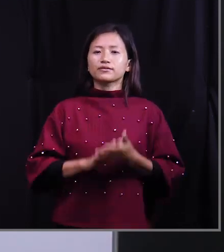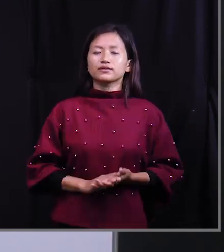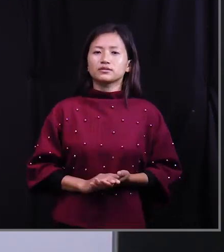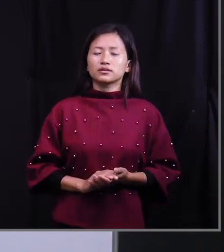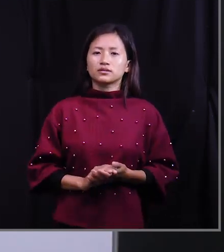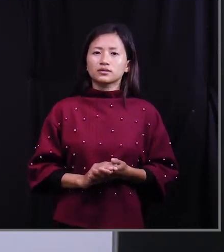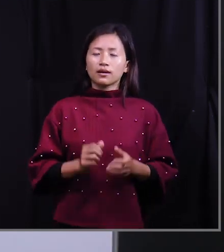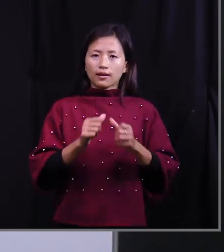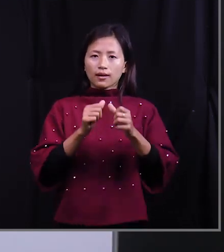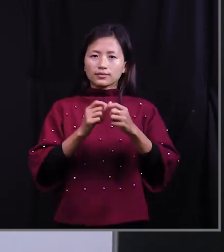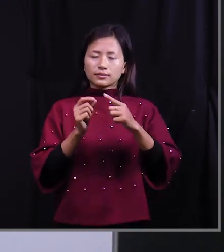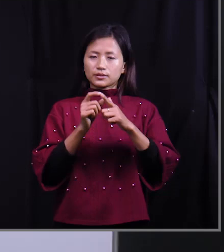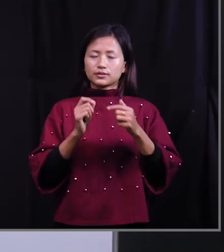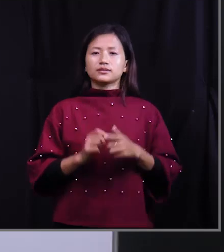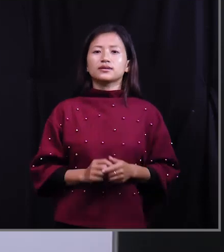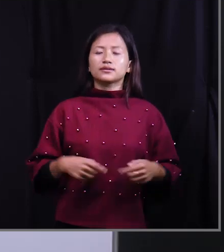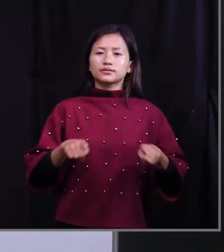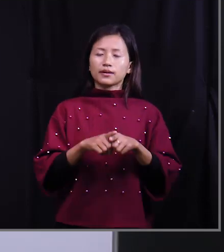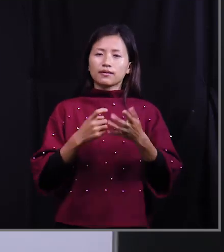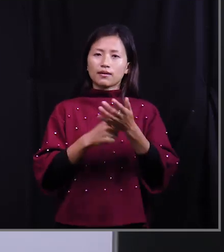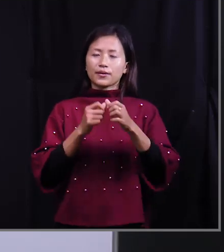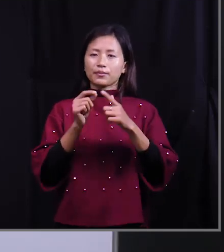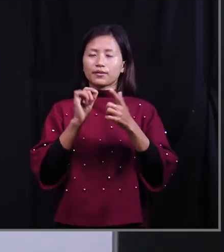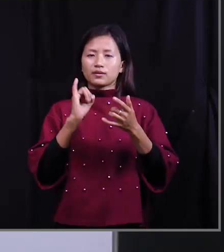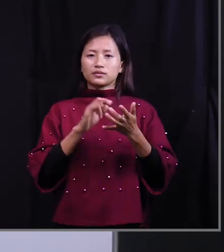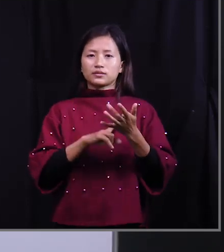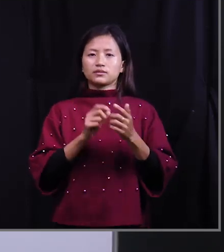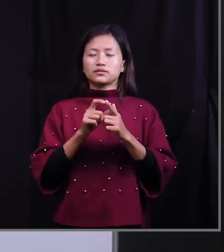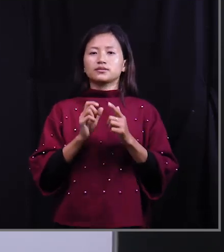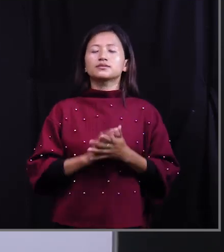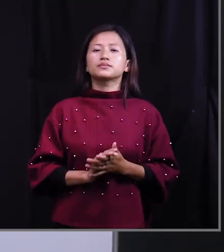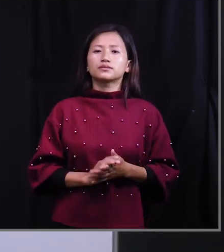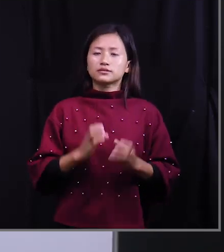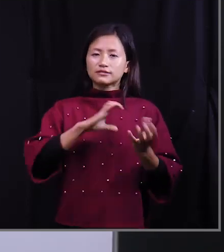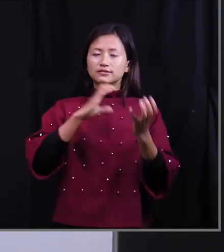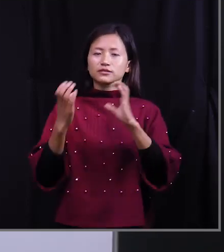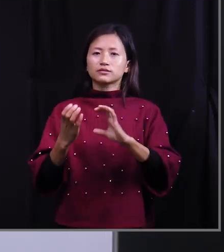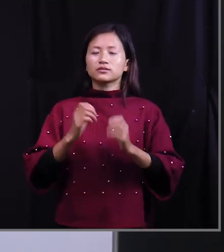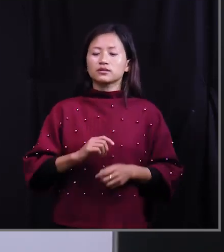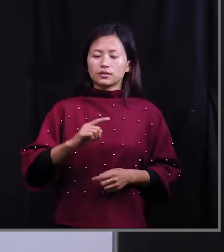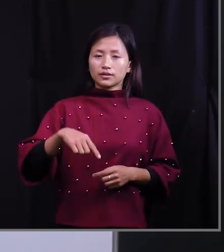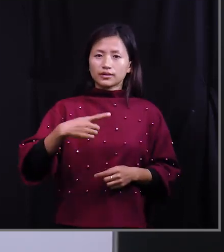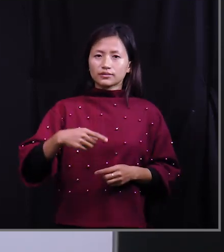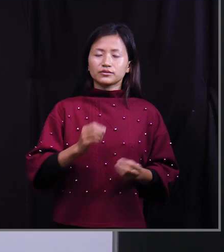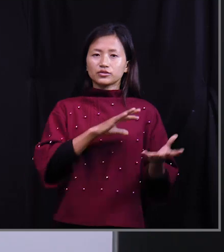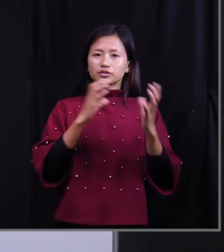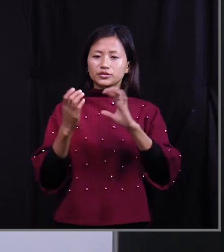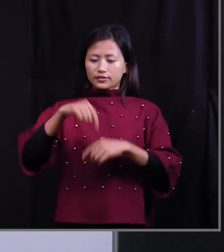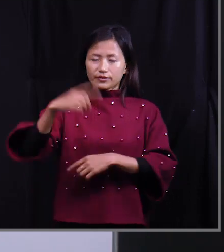and adjust rapid changes. Environment is dynamic and it keeps on changing every day.